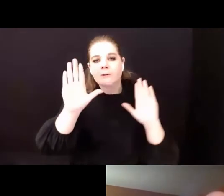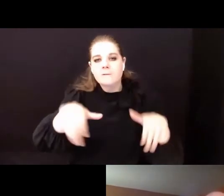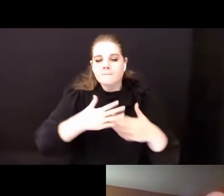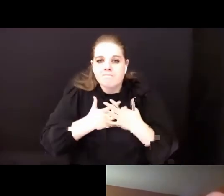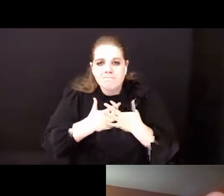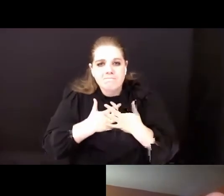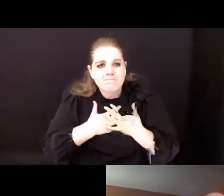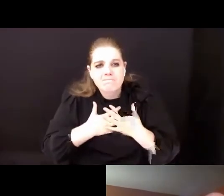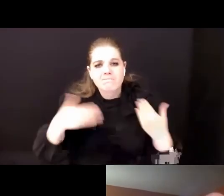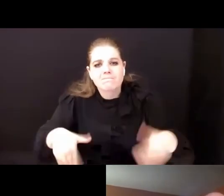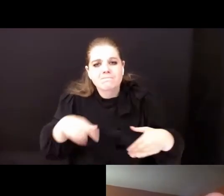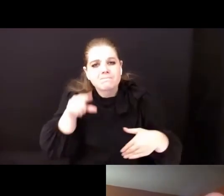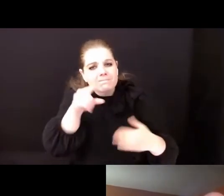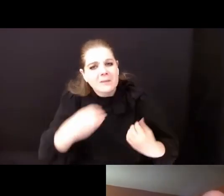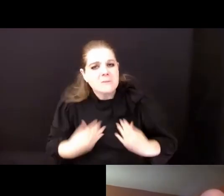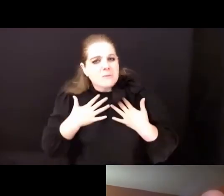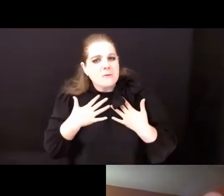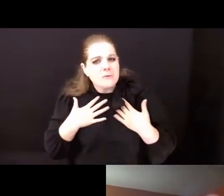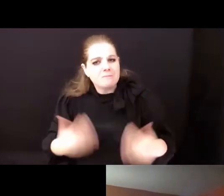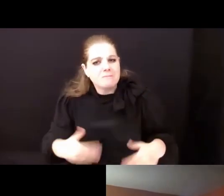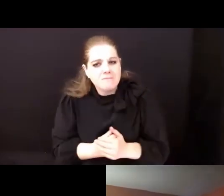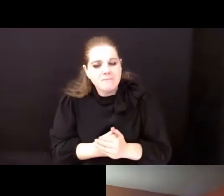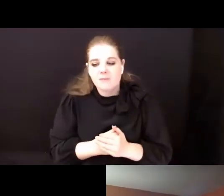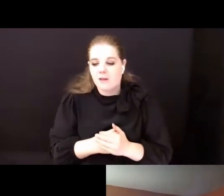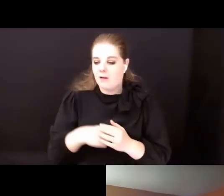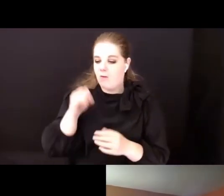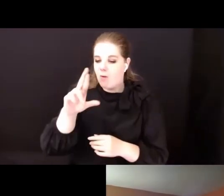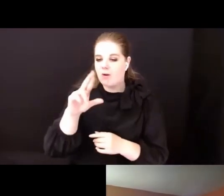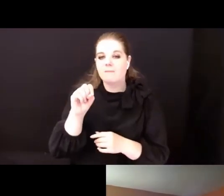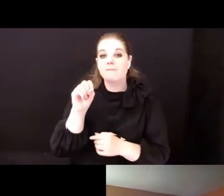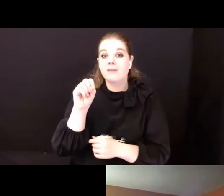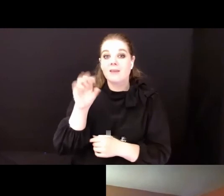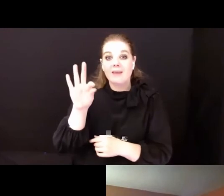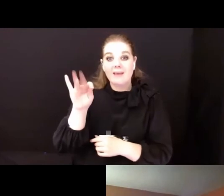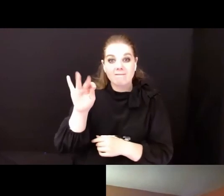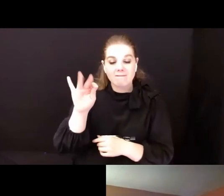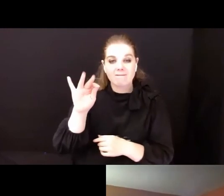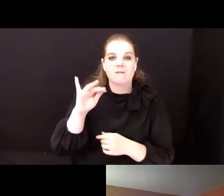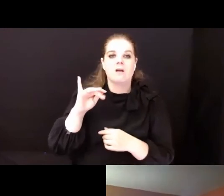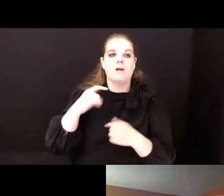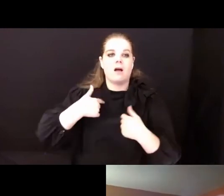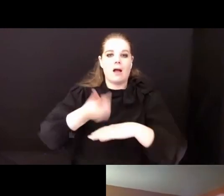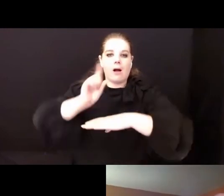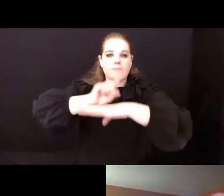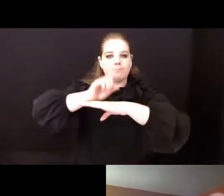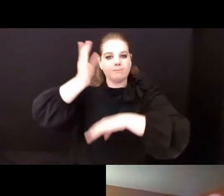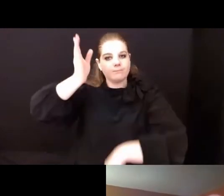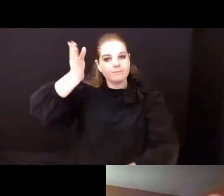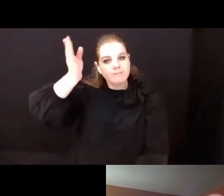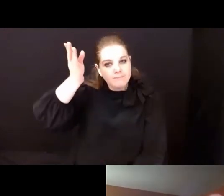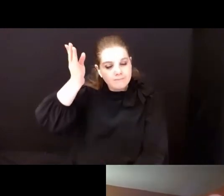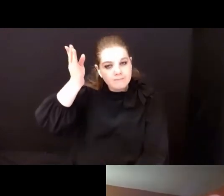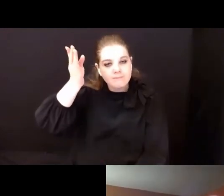an inspiration. Or if I get done speaking, they'll say, that was